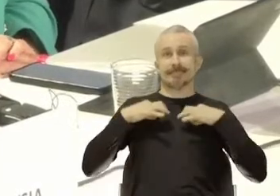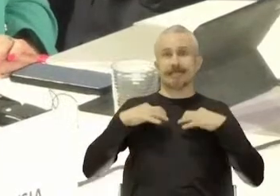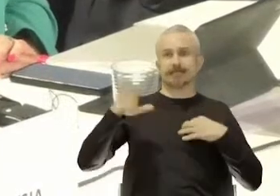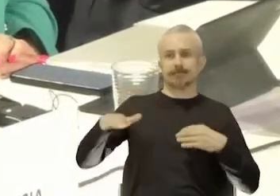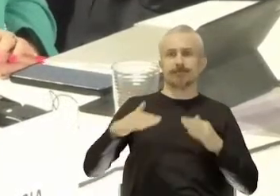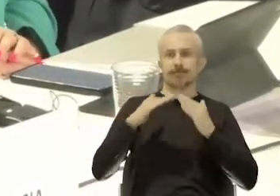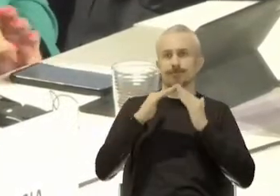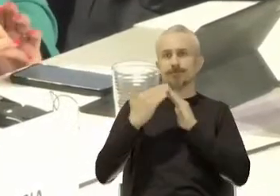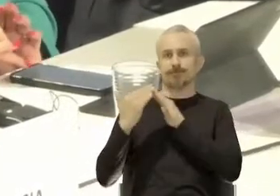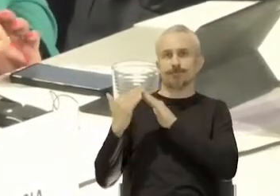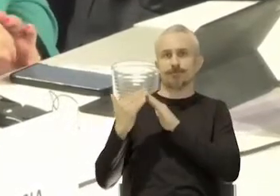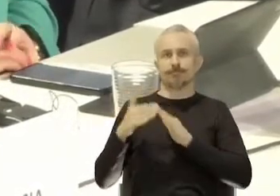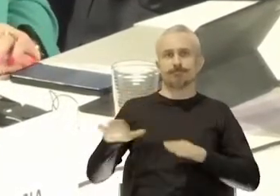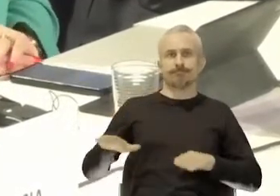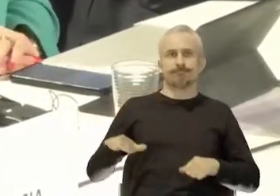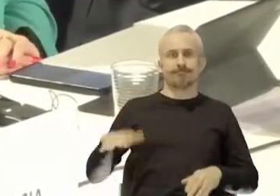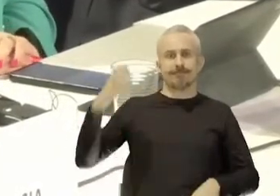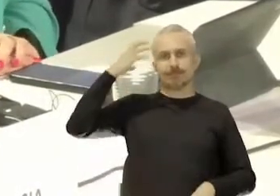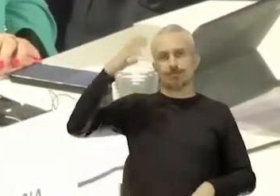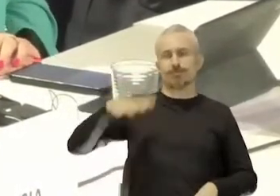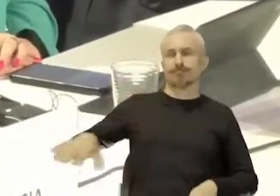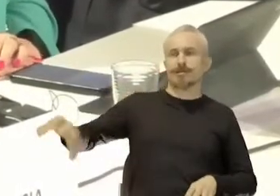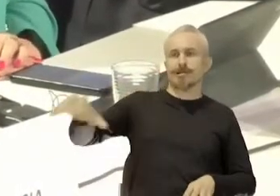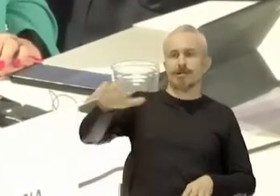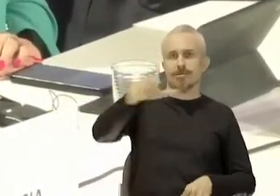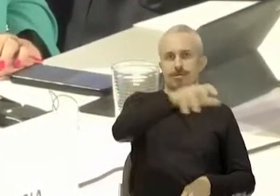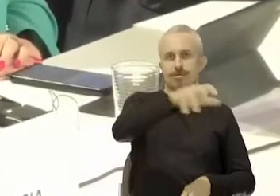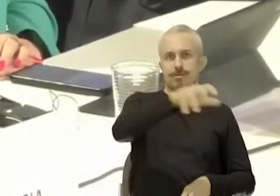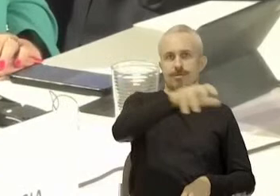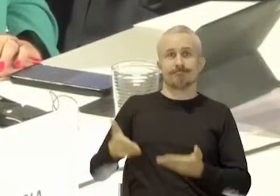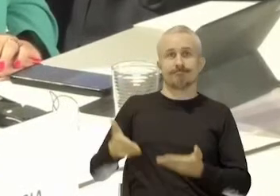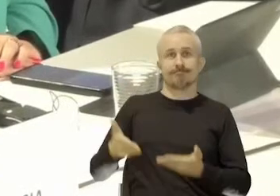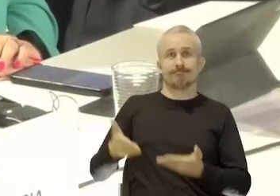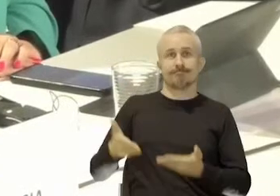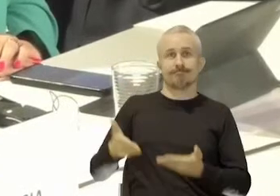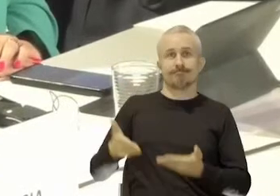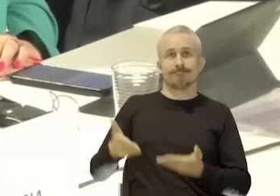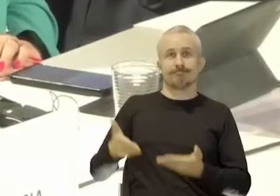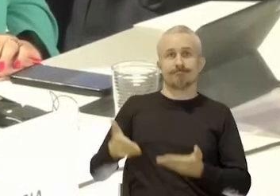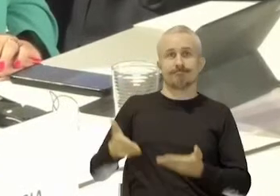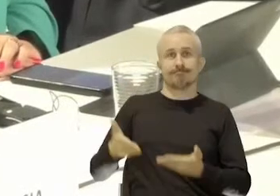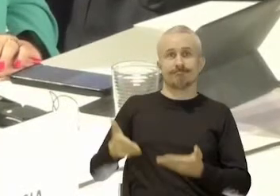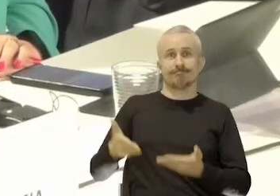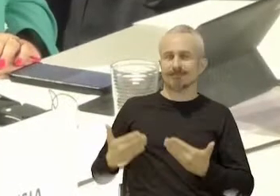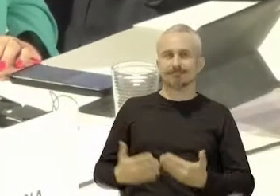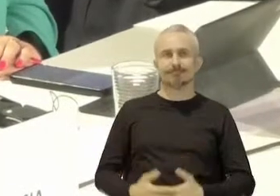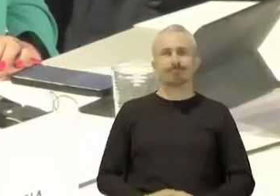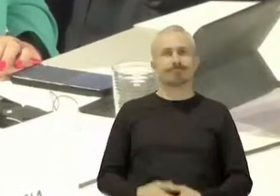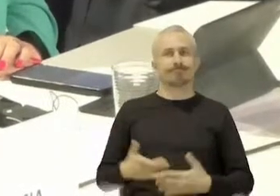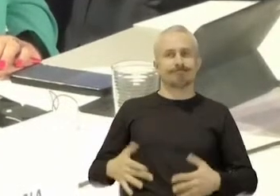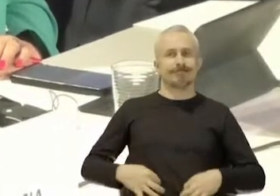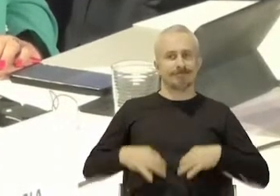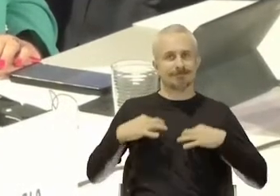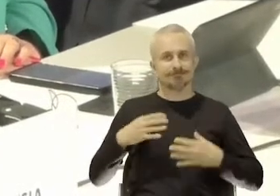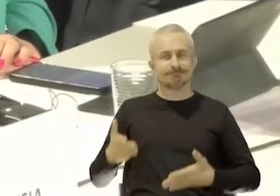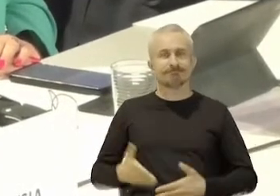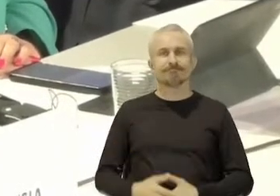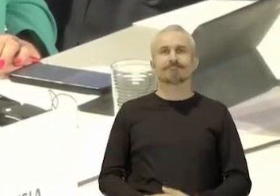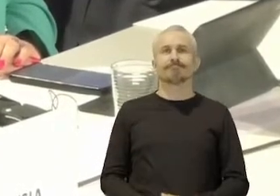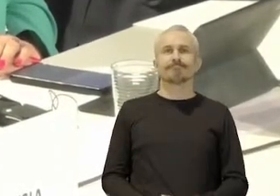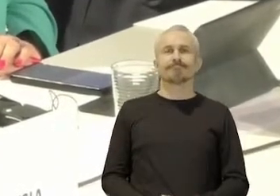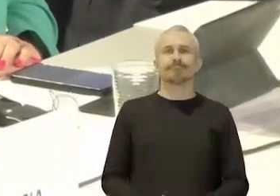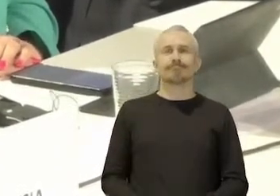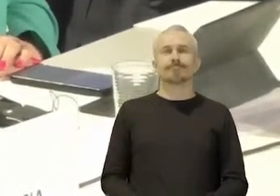floor. Welcome. Thank you, Madam Moderator, His Excellency, Executive Director of UN Habitat, Honourable